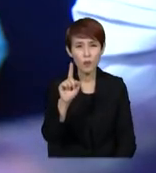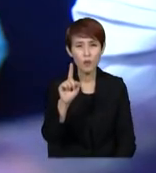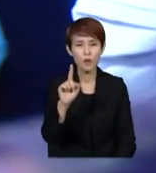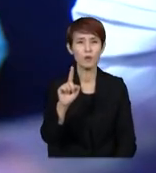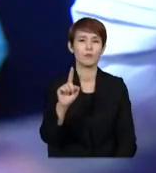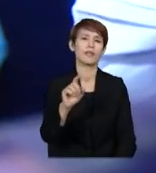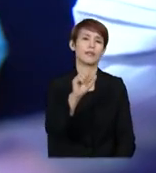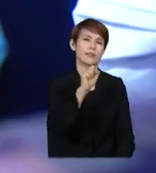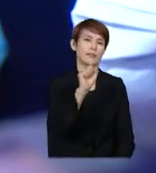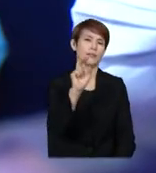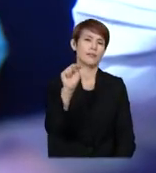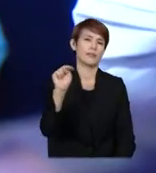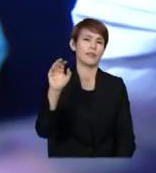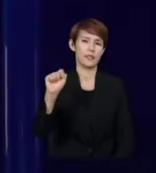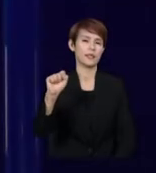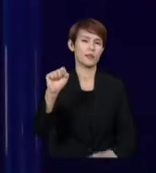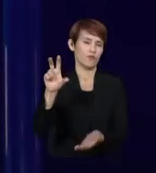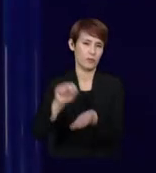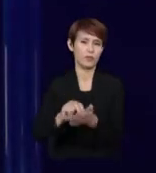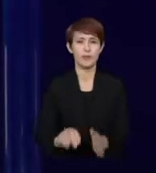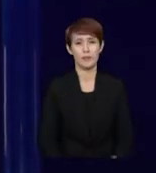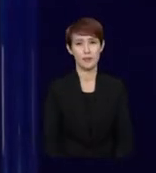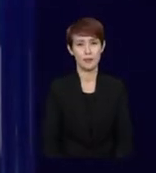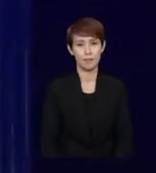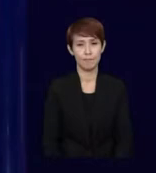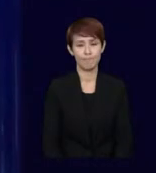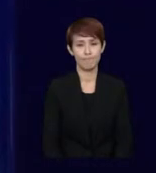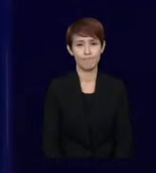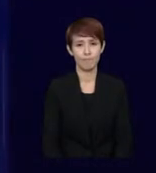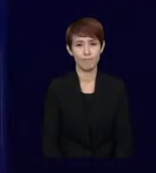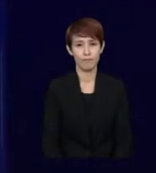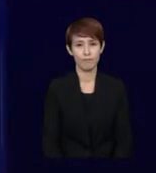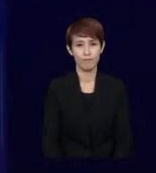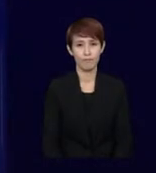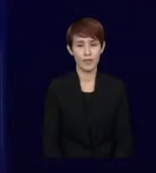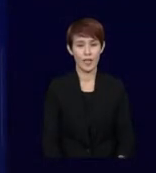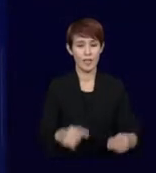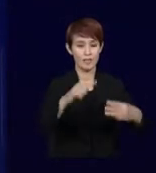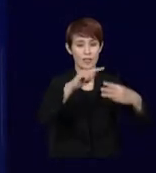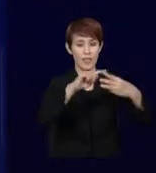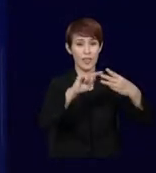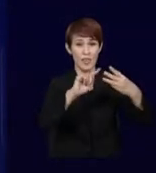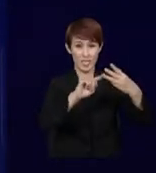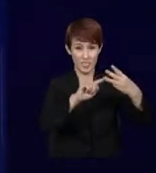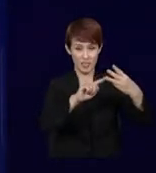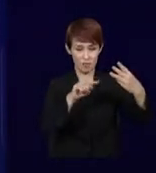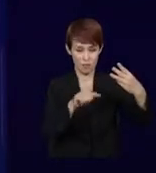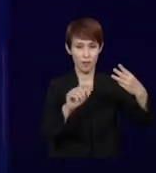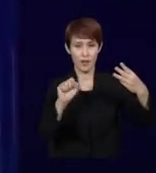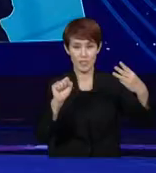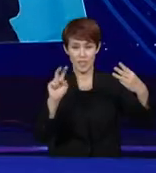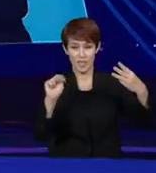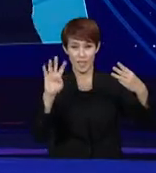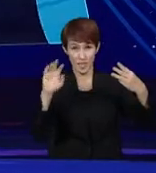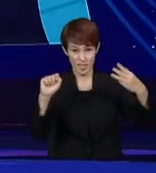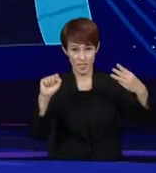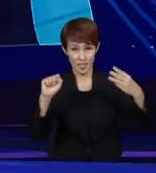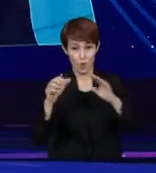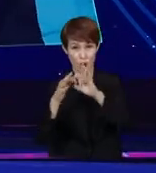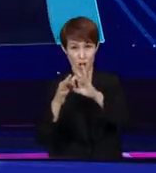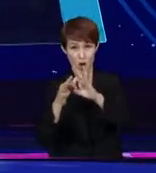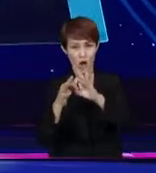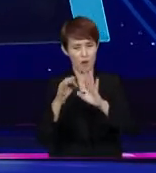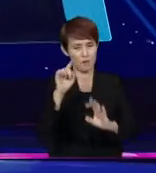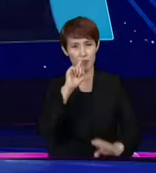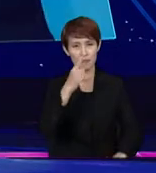try my three criteria, the ones I just suggested to you, in the context of social media, but I'll, if I also may, add